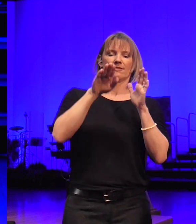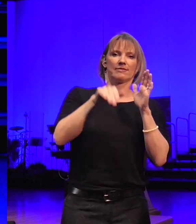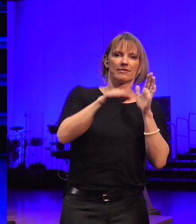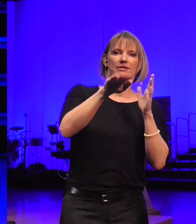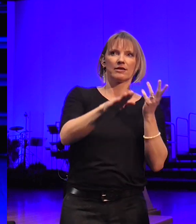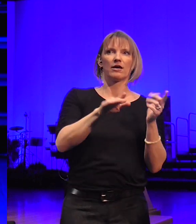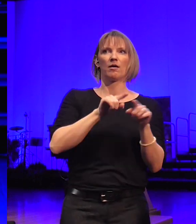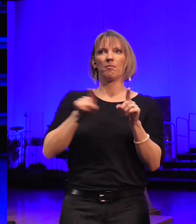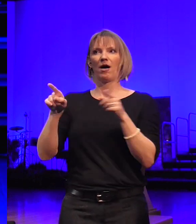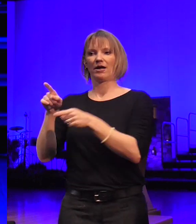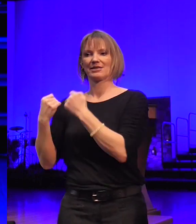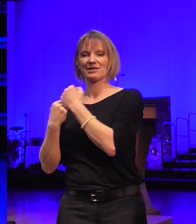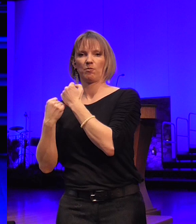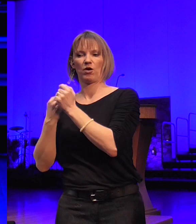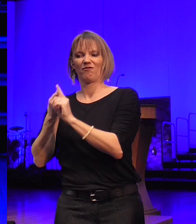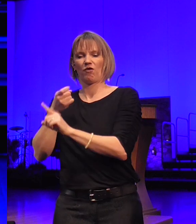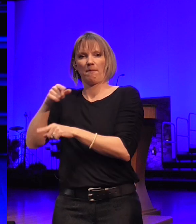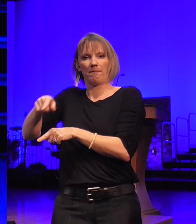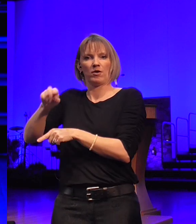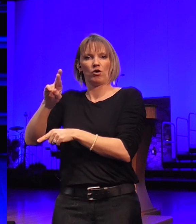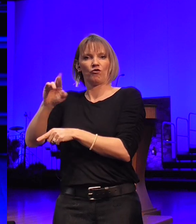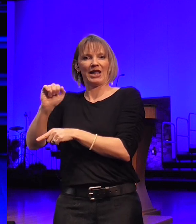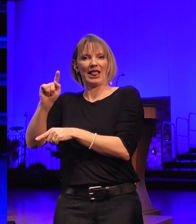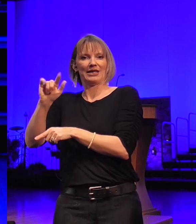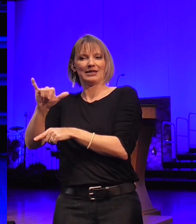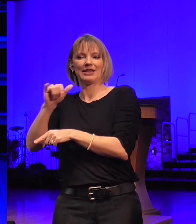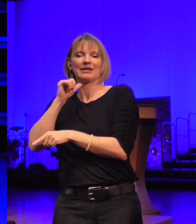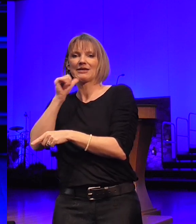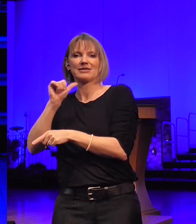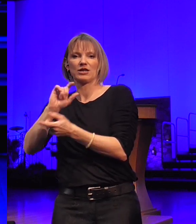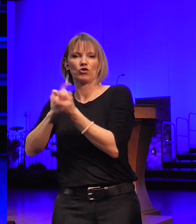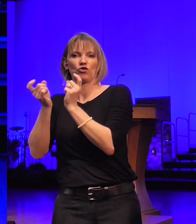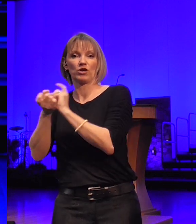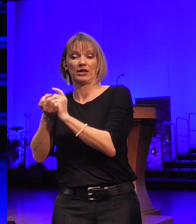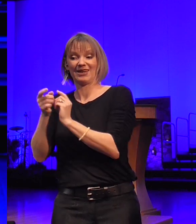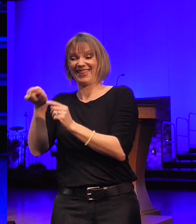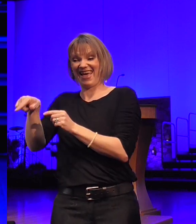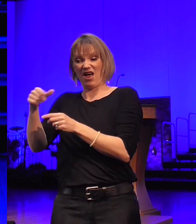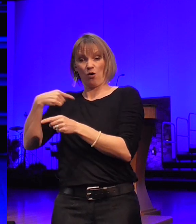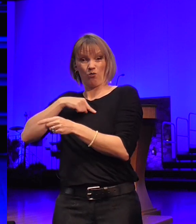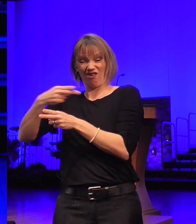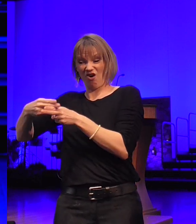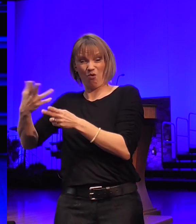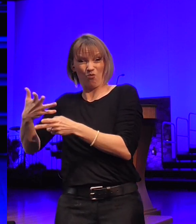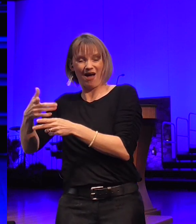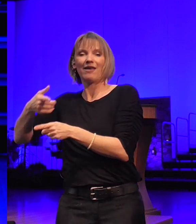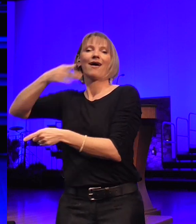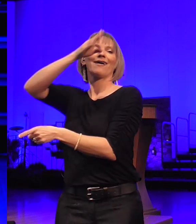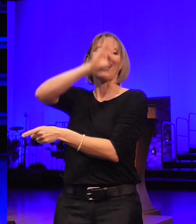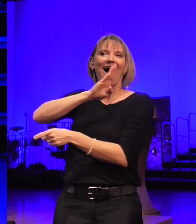changeless reality. We call this changeless reality God, Spirit.